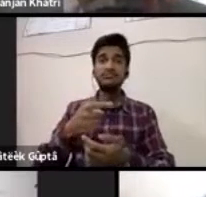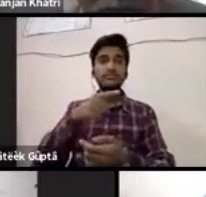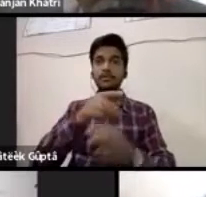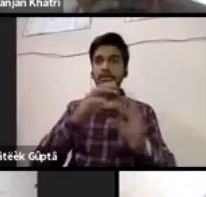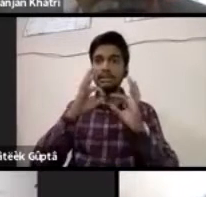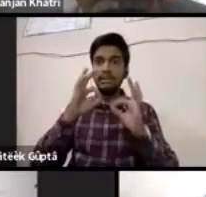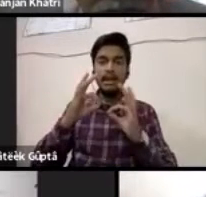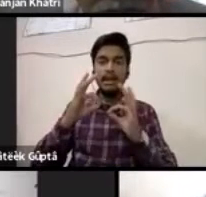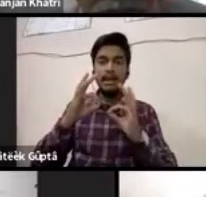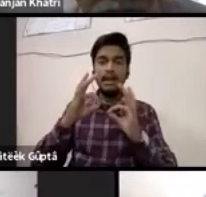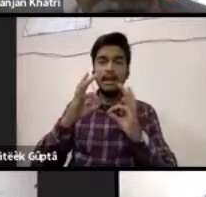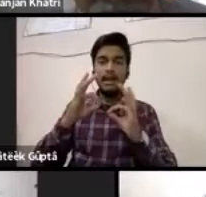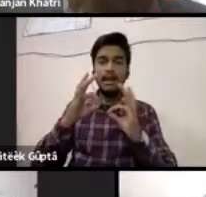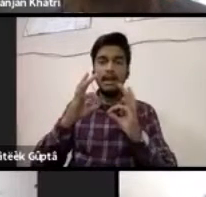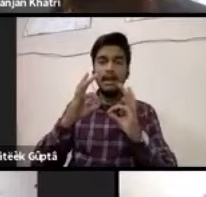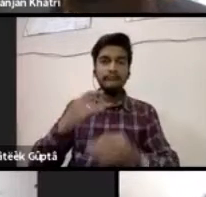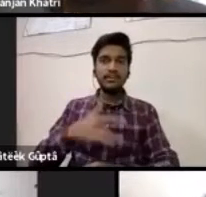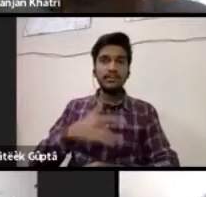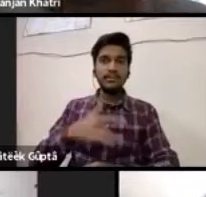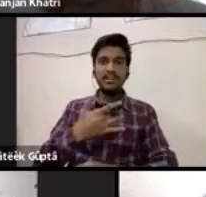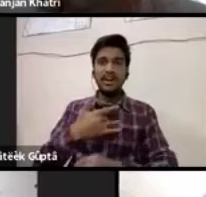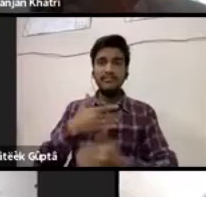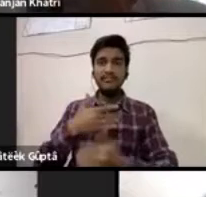just talking about myself,